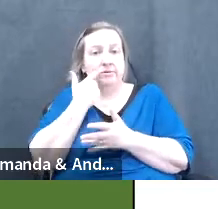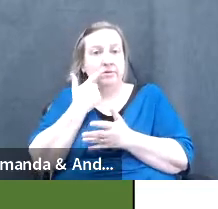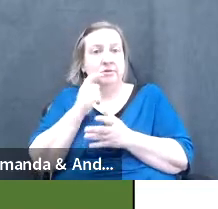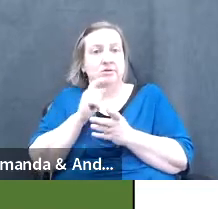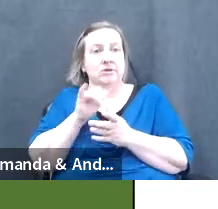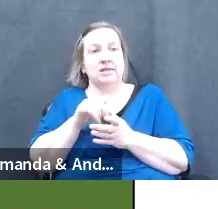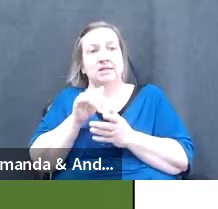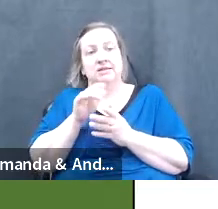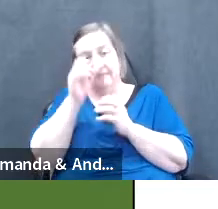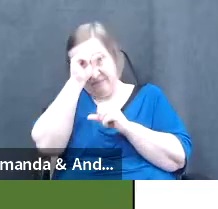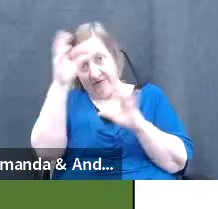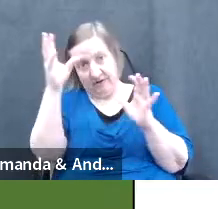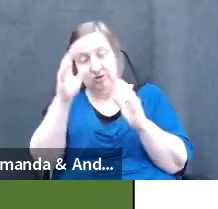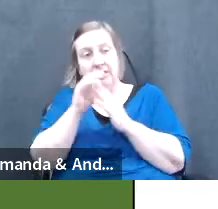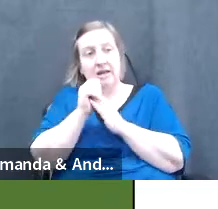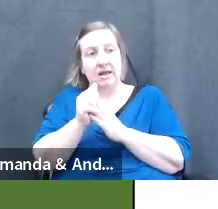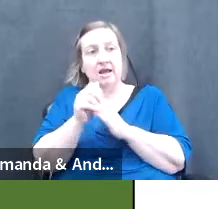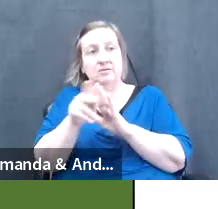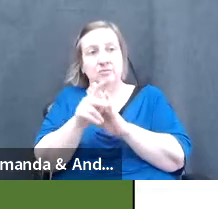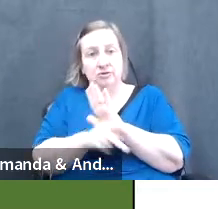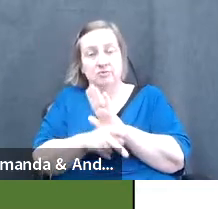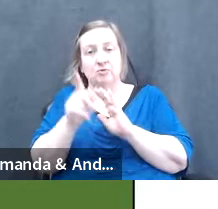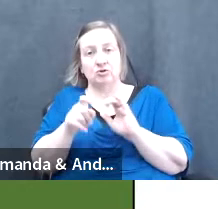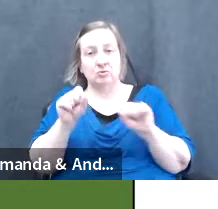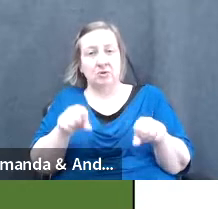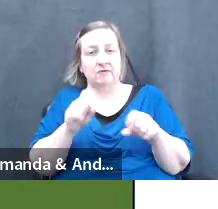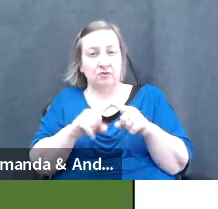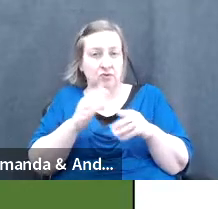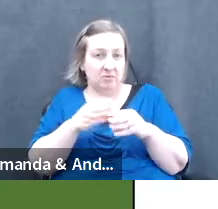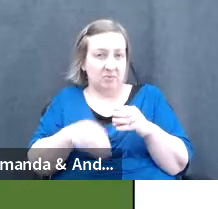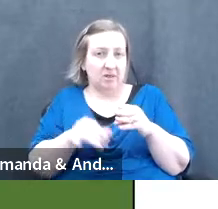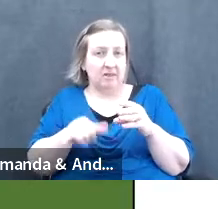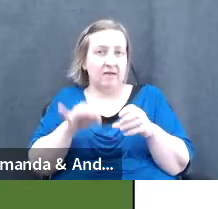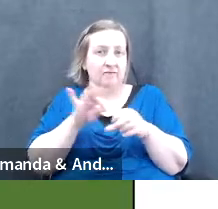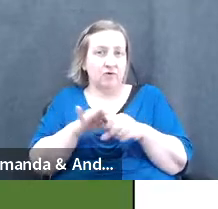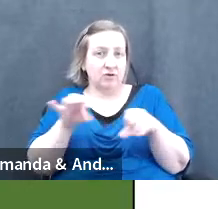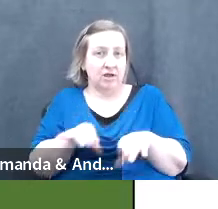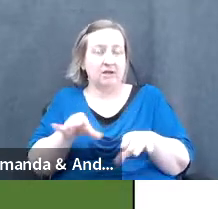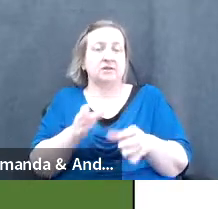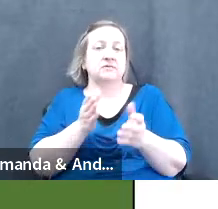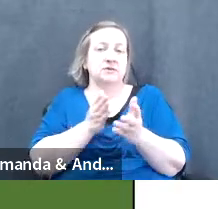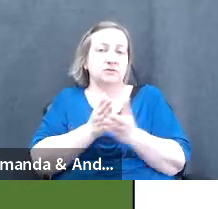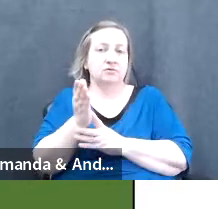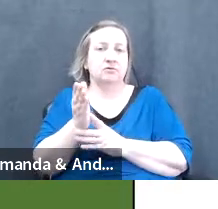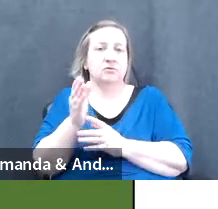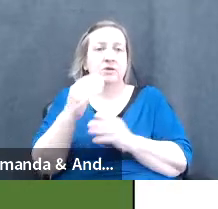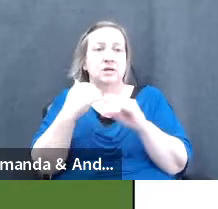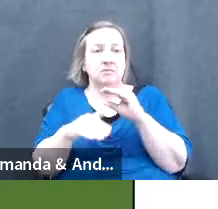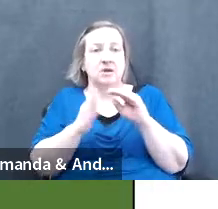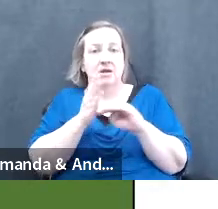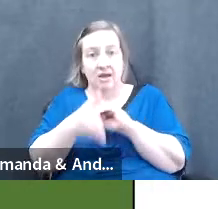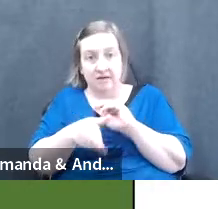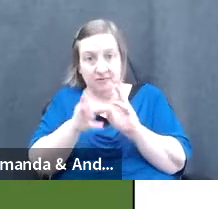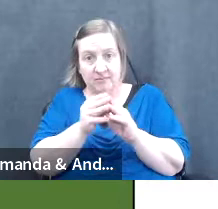guiding principles. So they are up to speed. So we should be able to complete that voting exercise via email following the